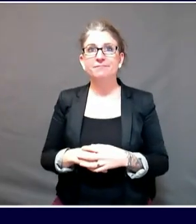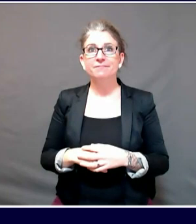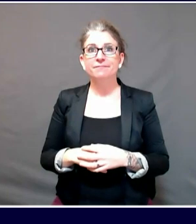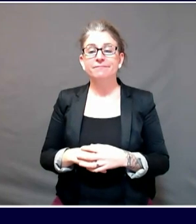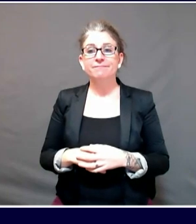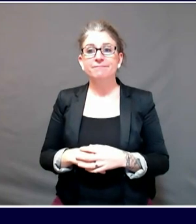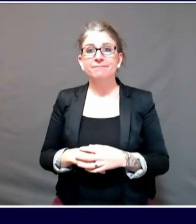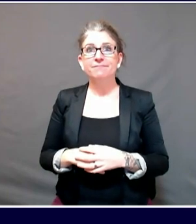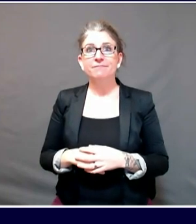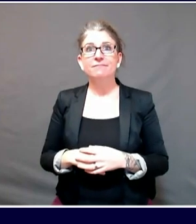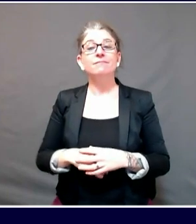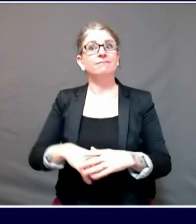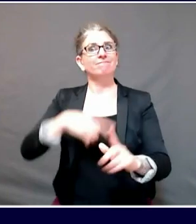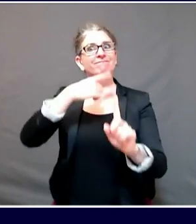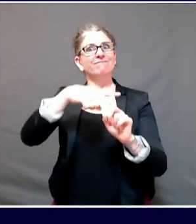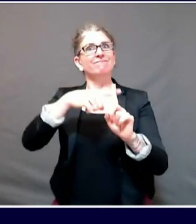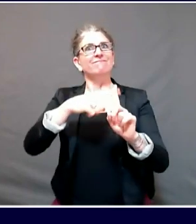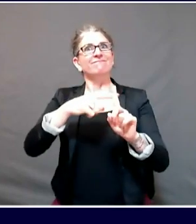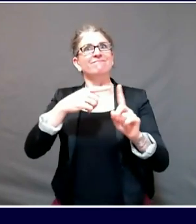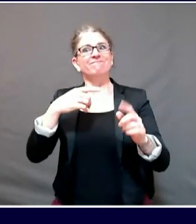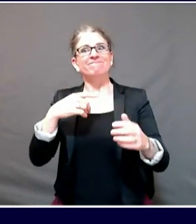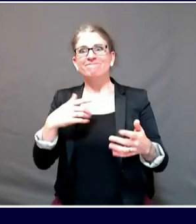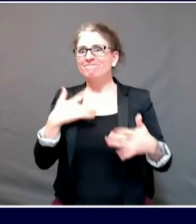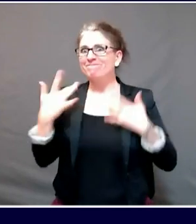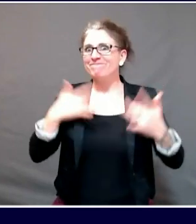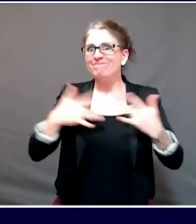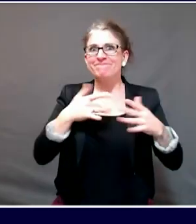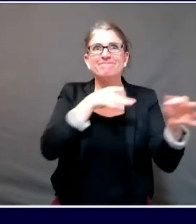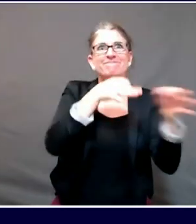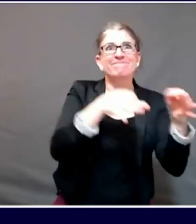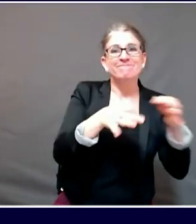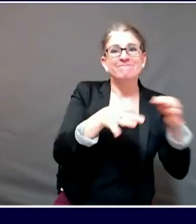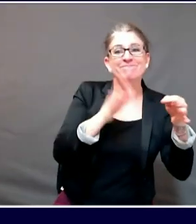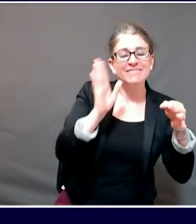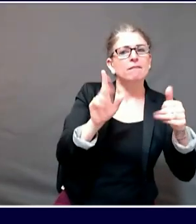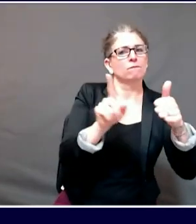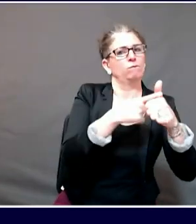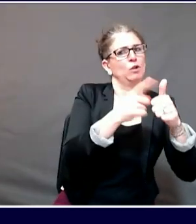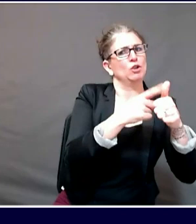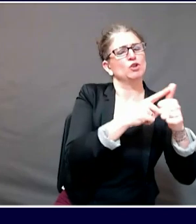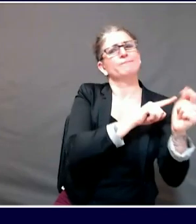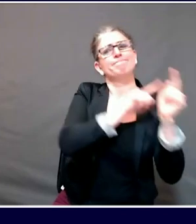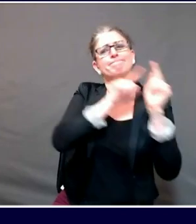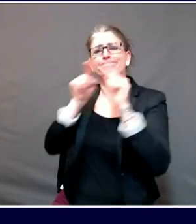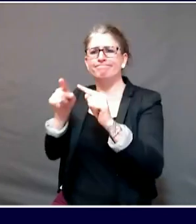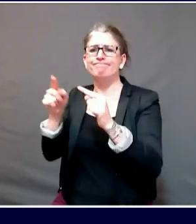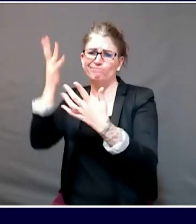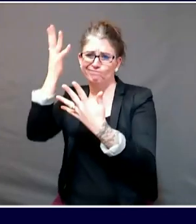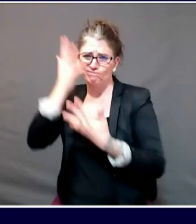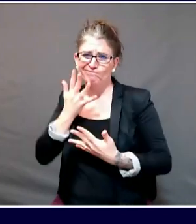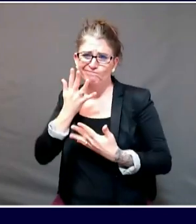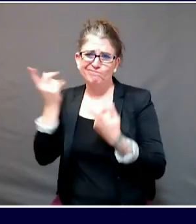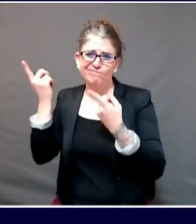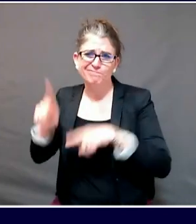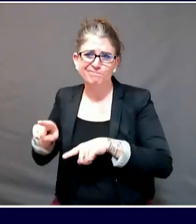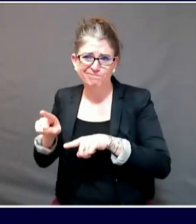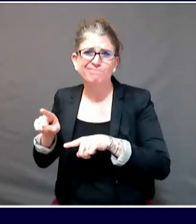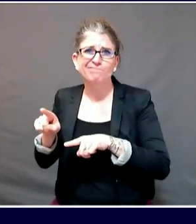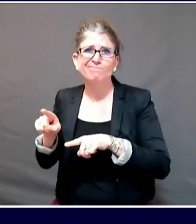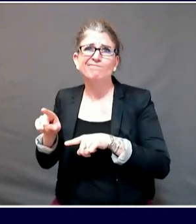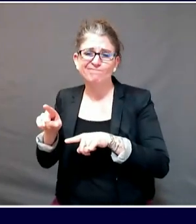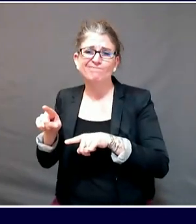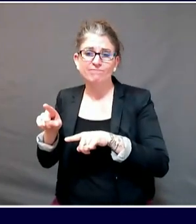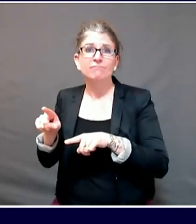in a moment, I must begin, unfortunately, with sad news. The Maine CDC has received reports of